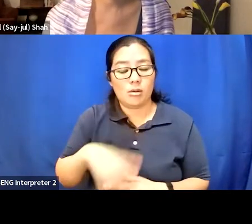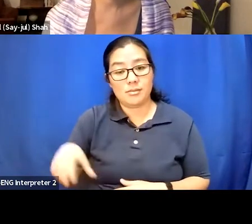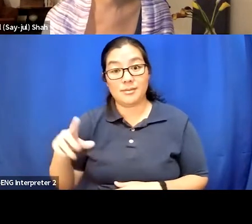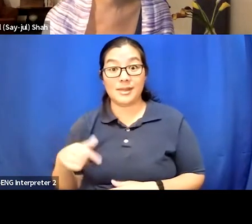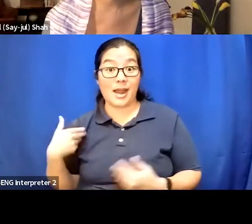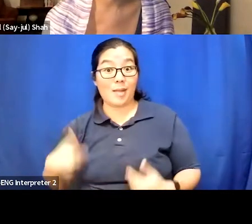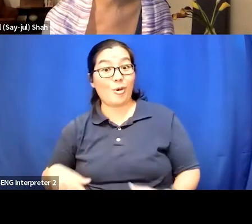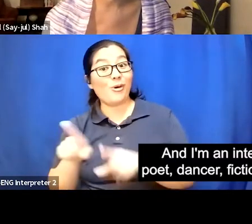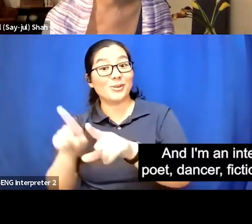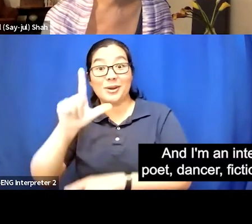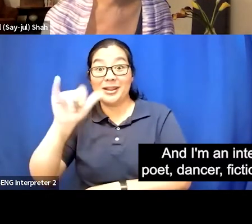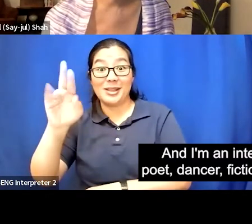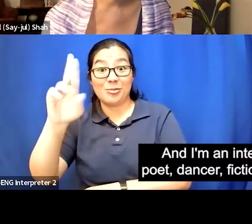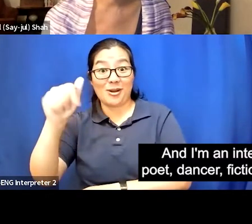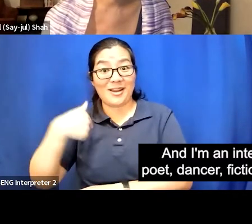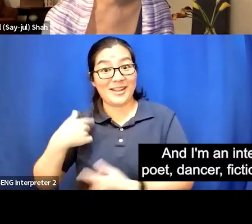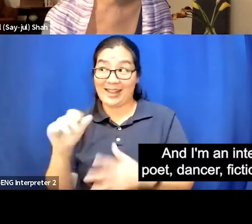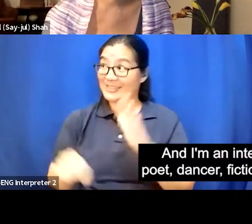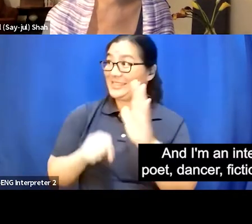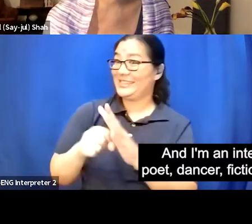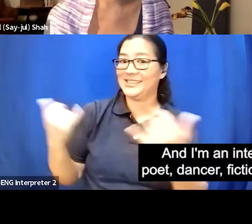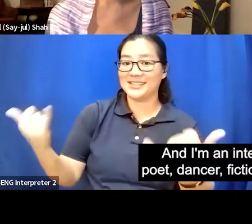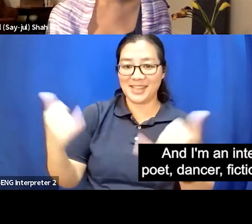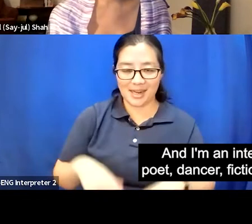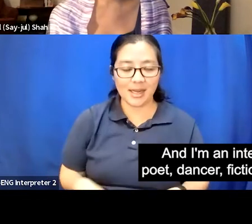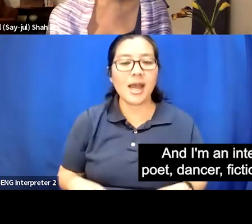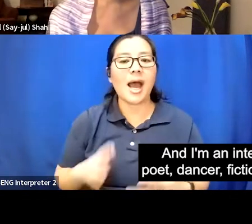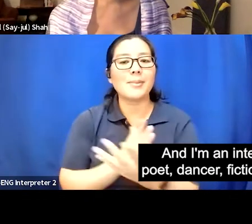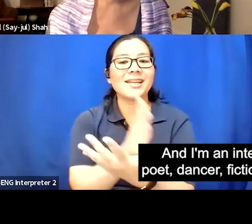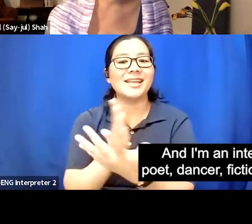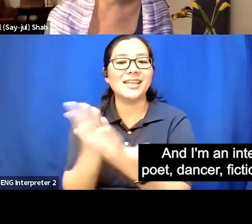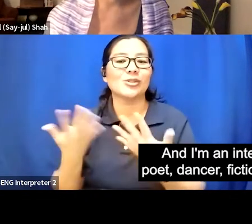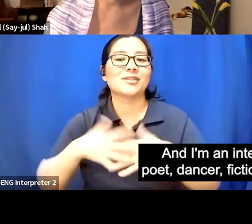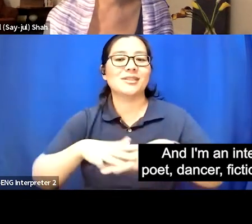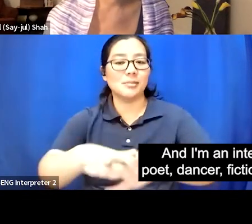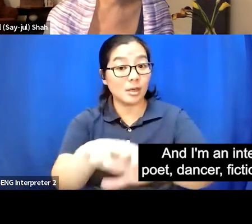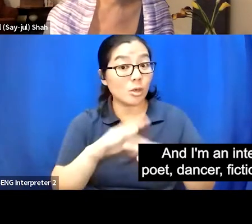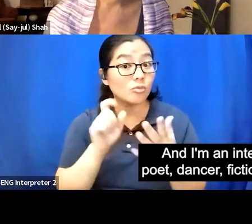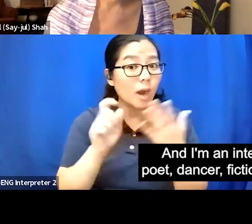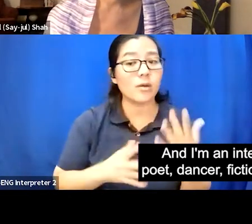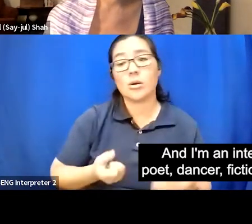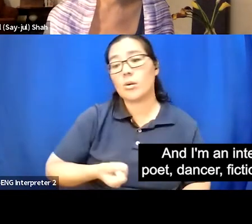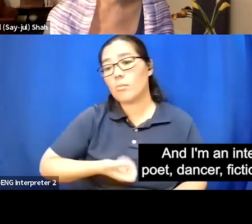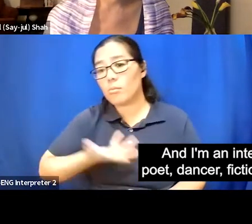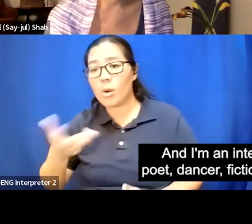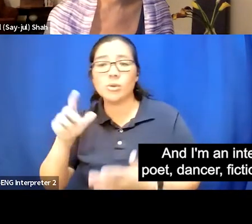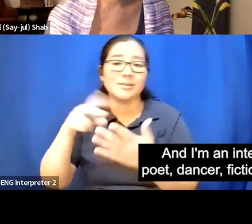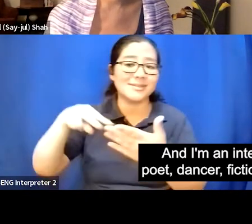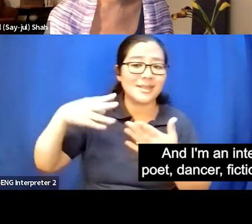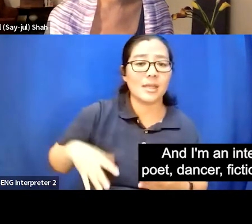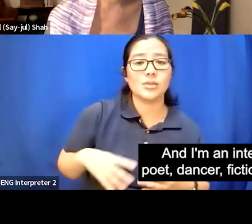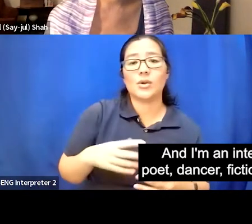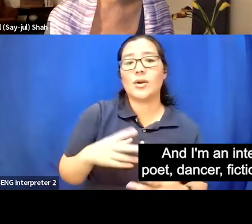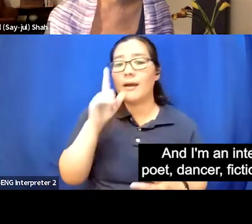season. And I'm an interdisciplinary artist, poet, dancer, fiction